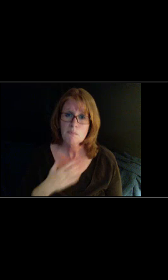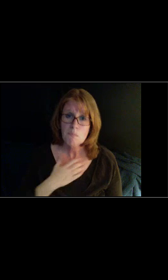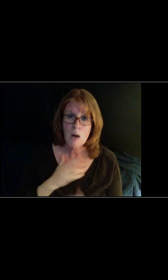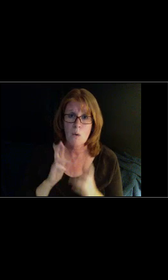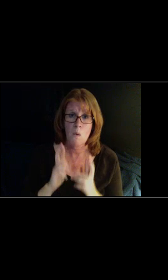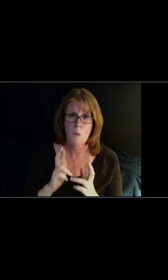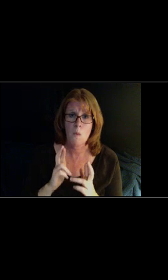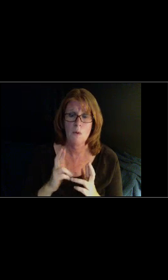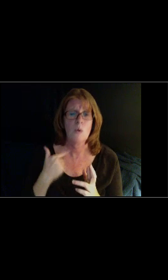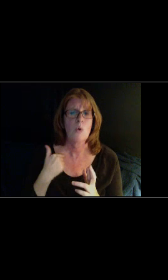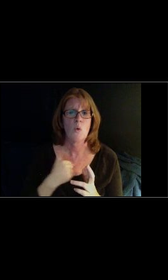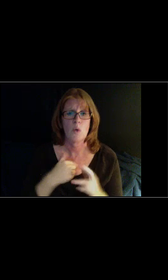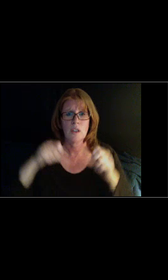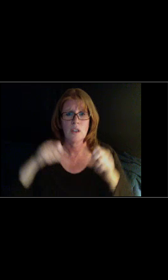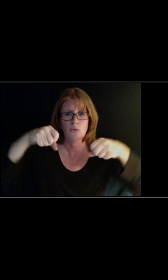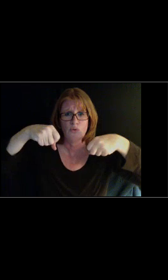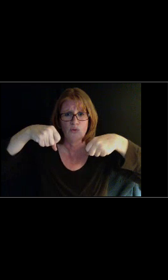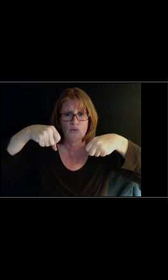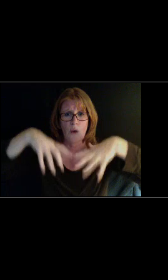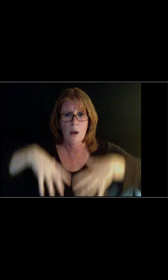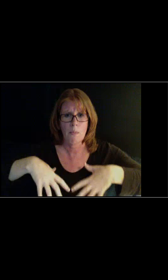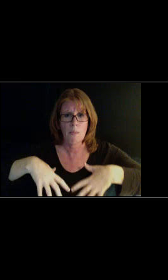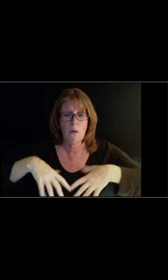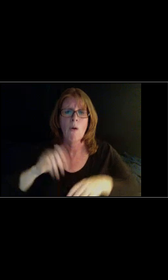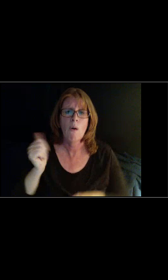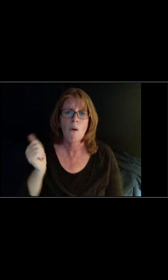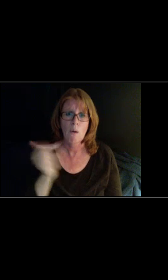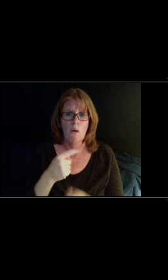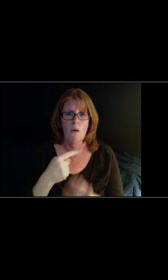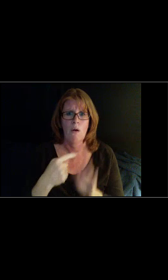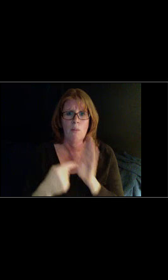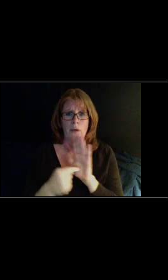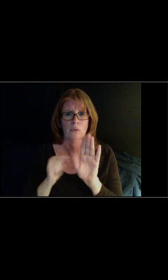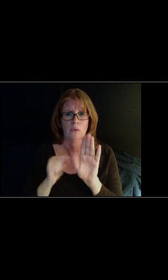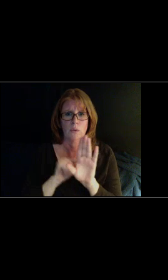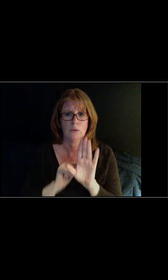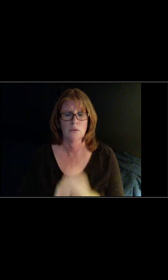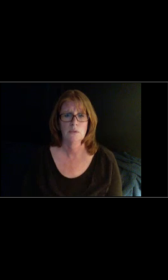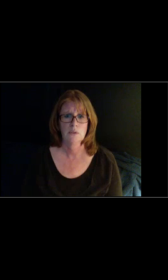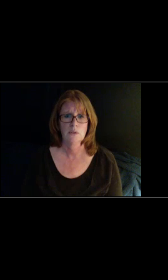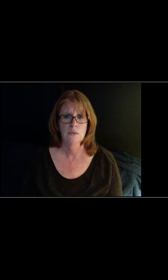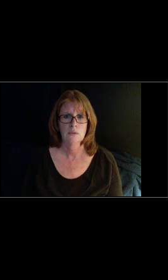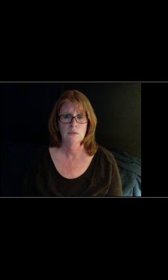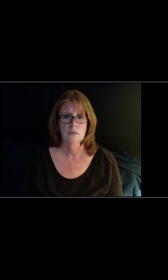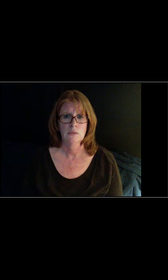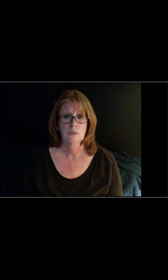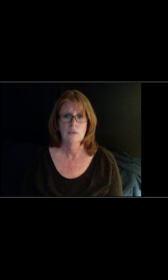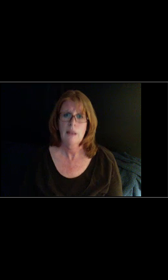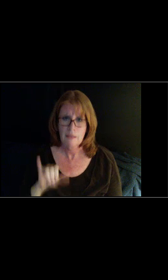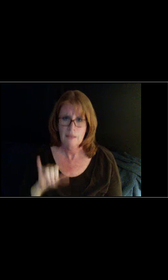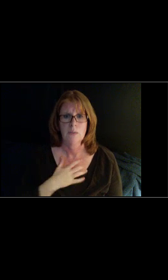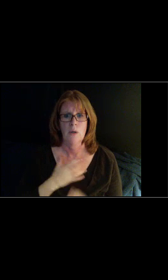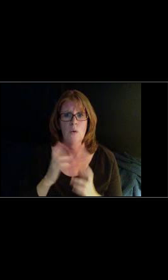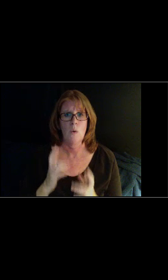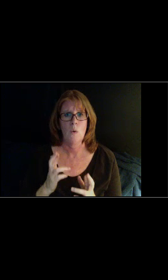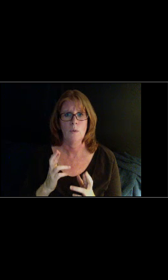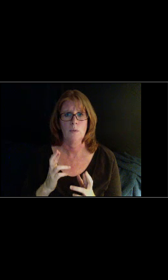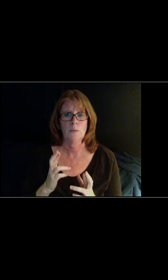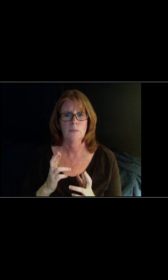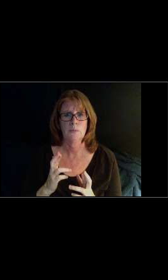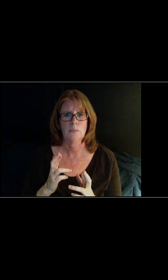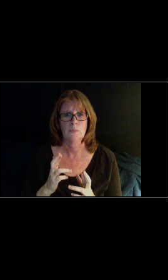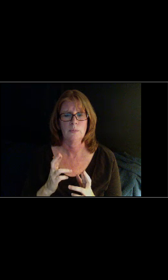member of the team? My response to that was to actually, if we can drop all the metaphors that we